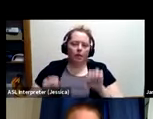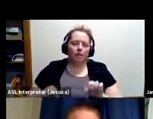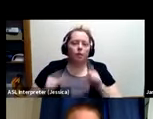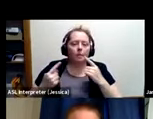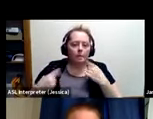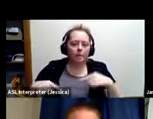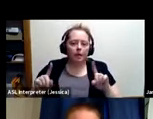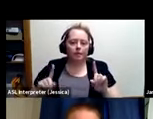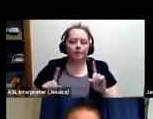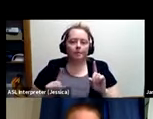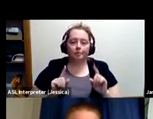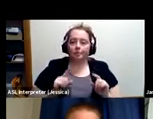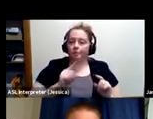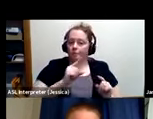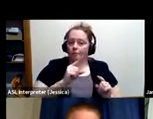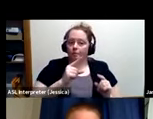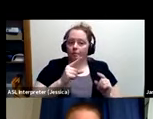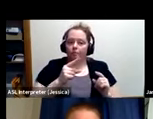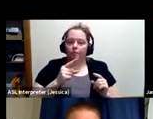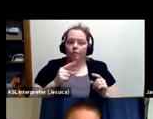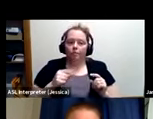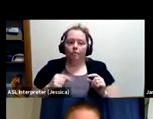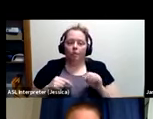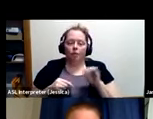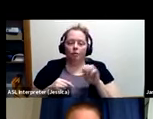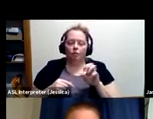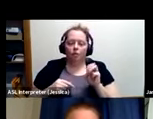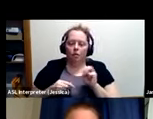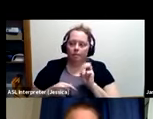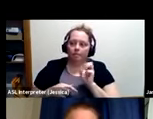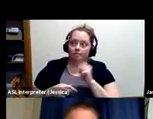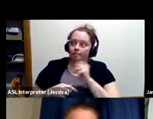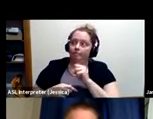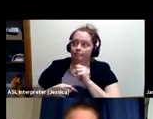absolutely. Gonzalo, how about you?